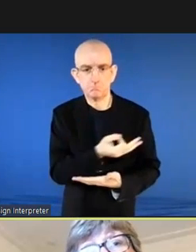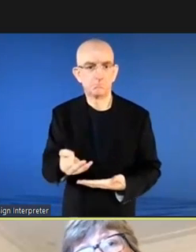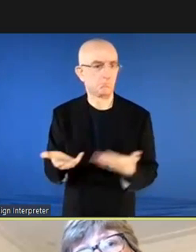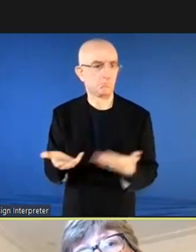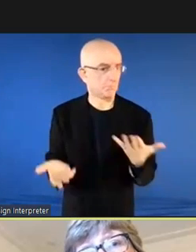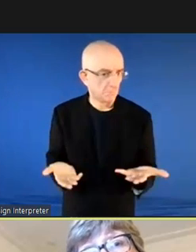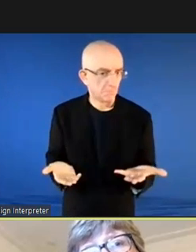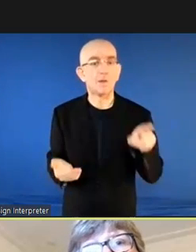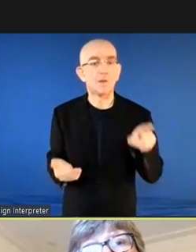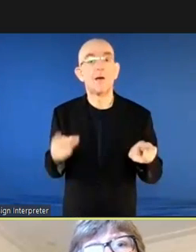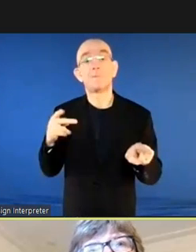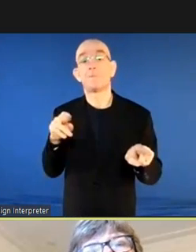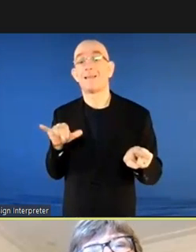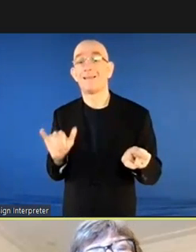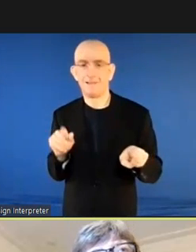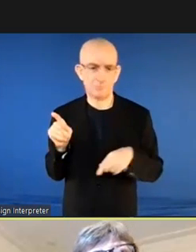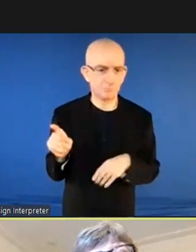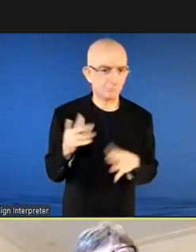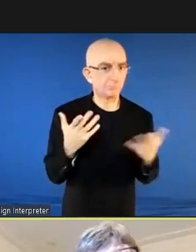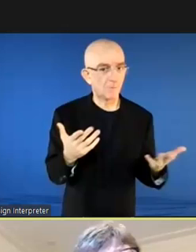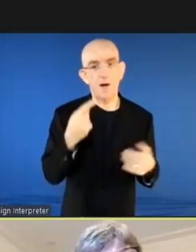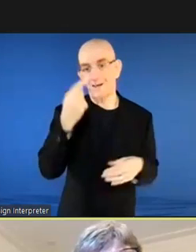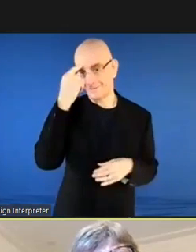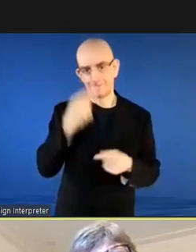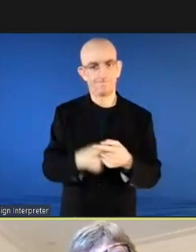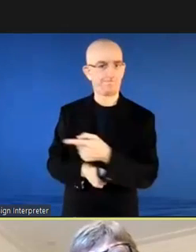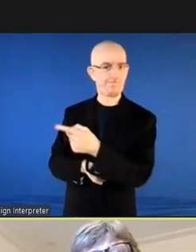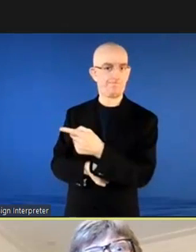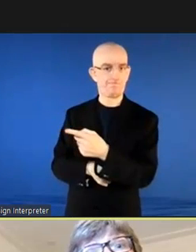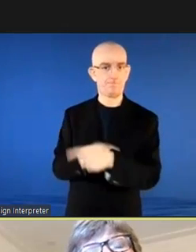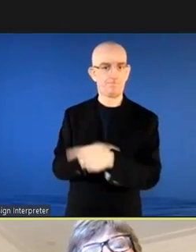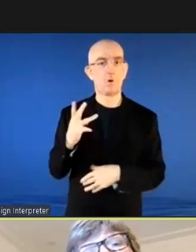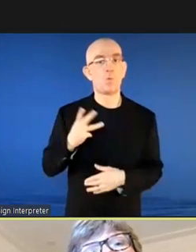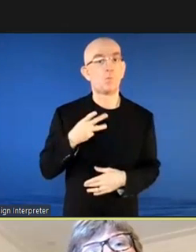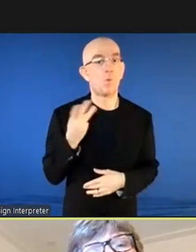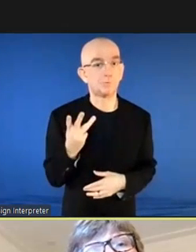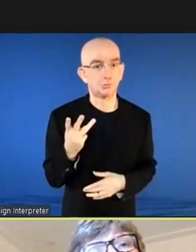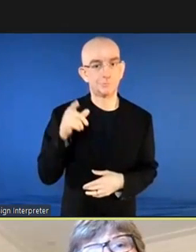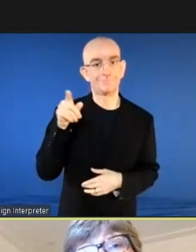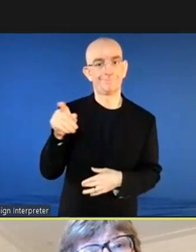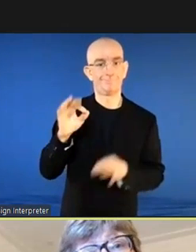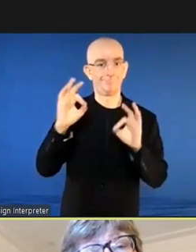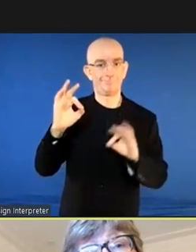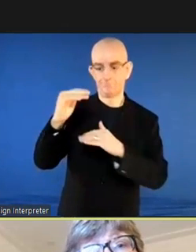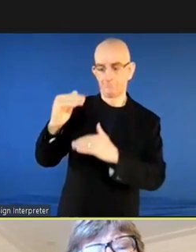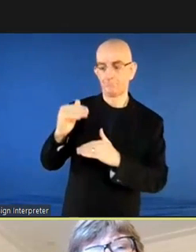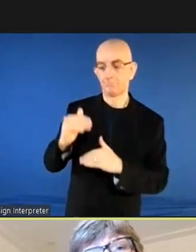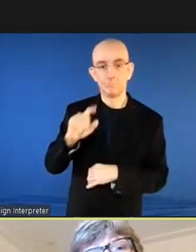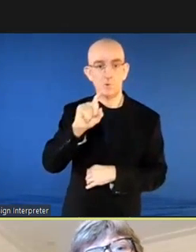Questions tool, because we know that if you ask, just the question, do you have a